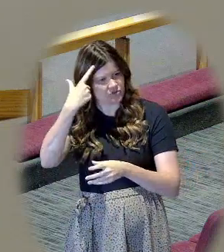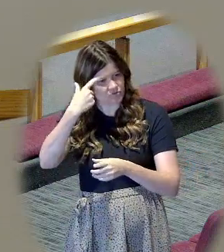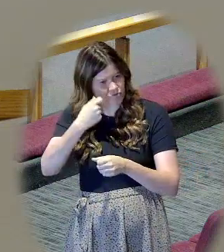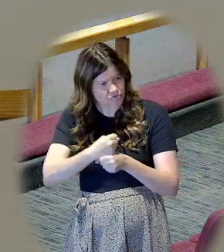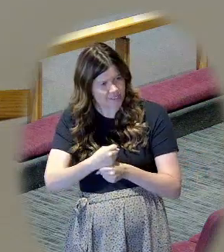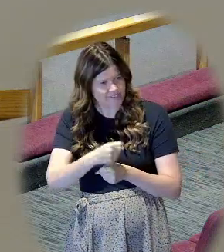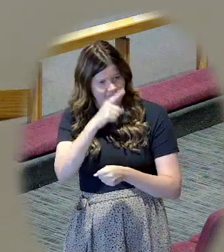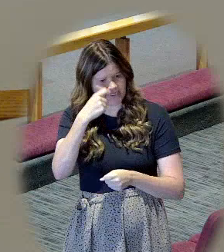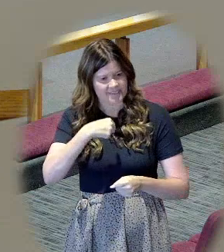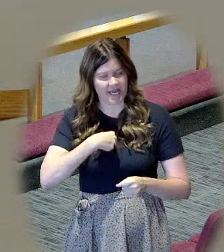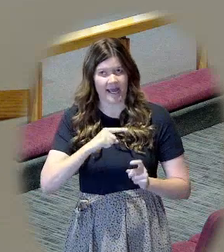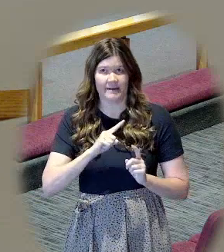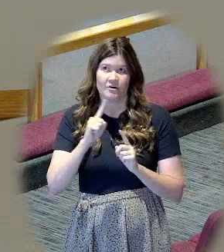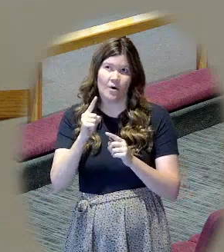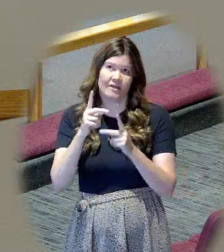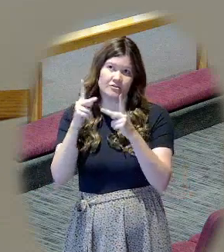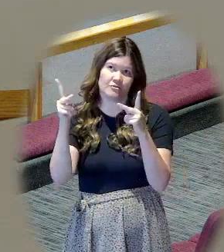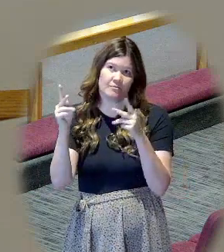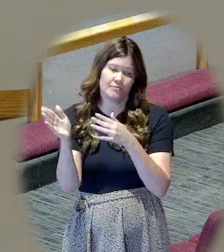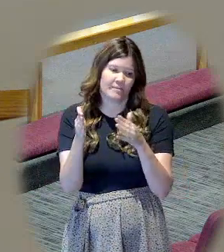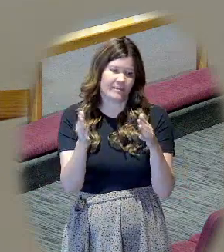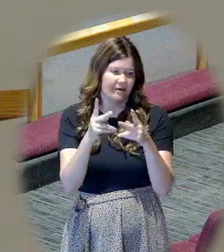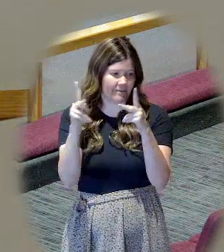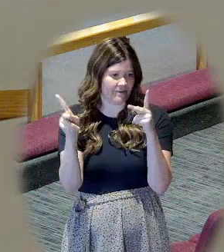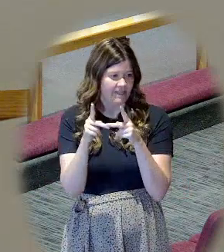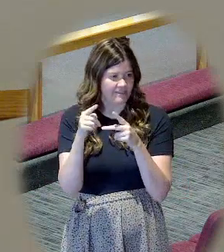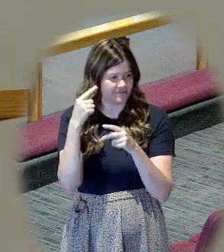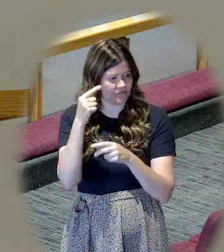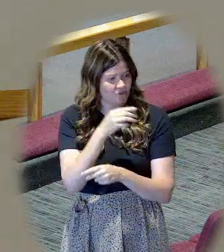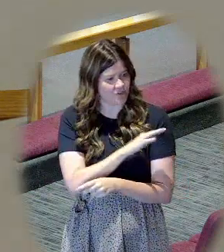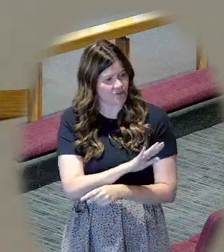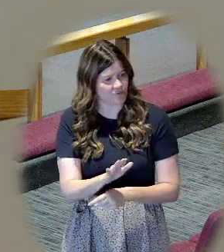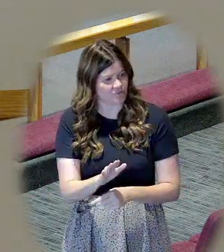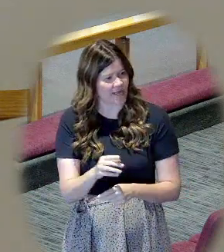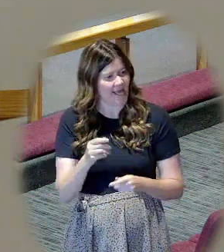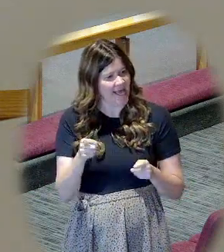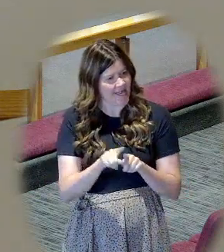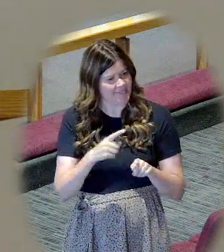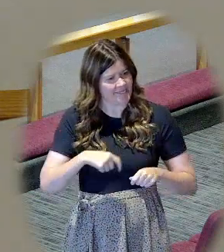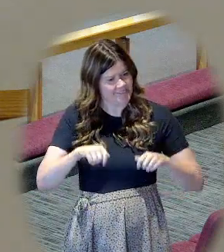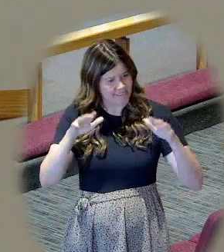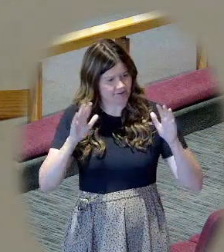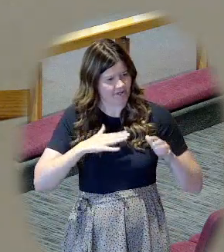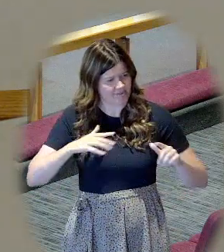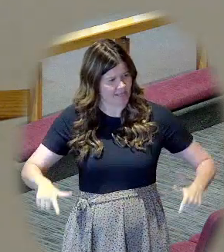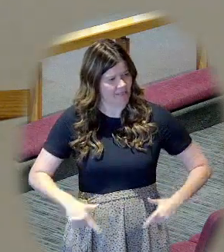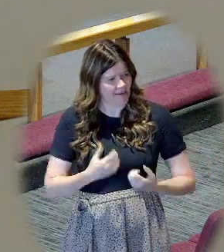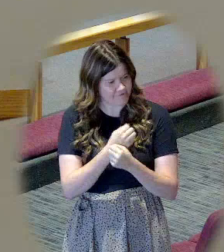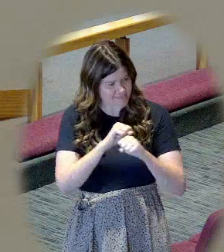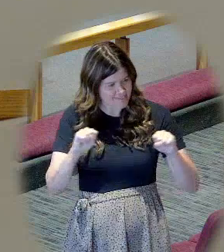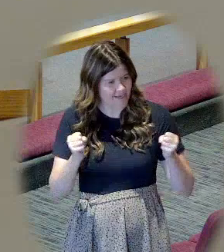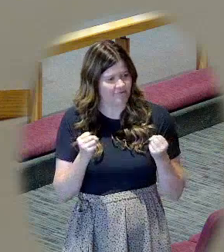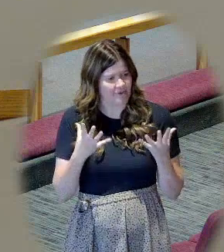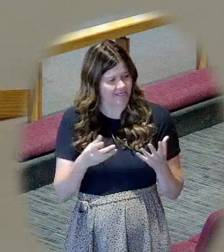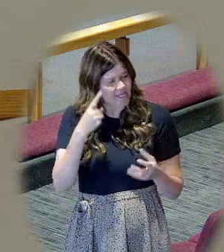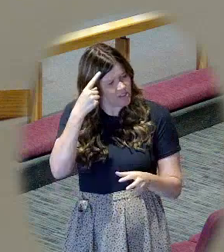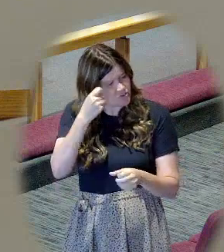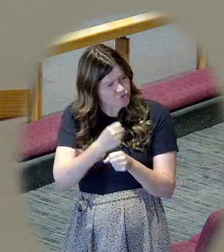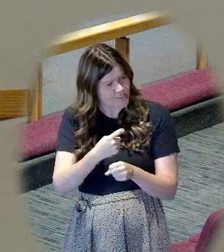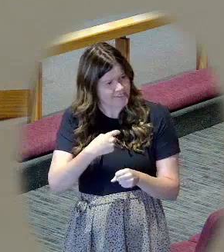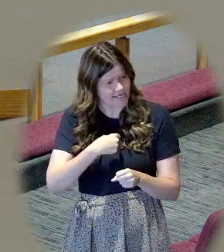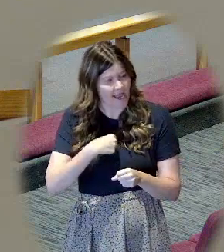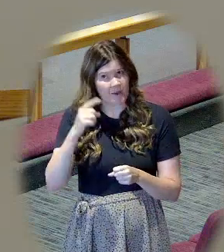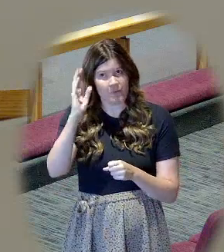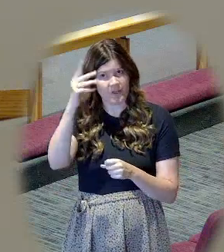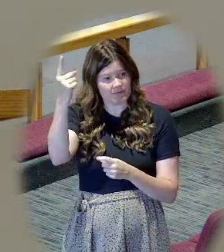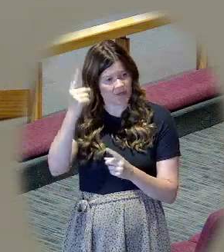trust, because I am going to prepare a place for you as I give my life as a ransom for many. Trust, because I'm coming back to call you,